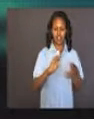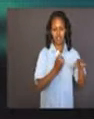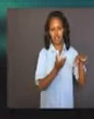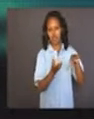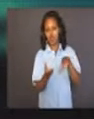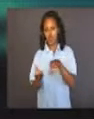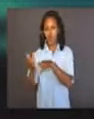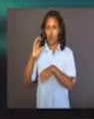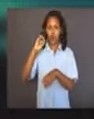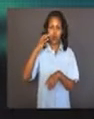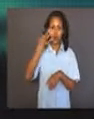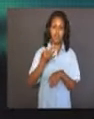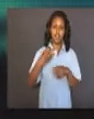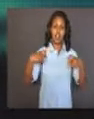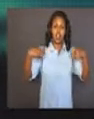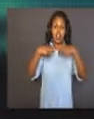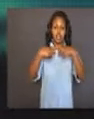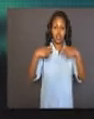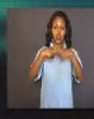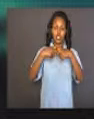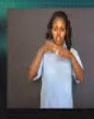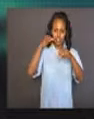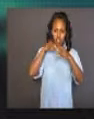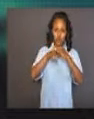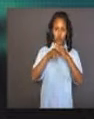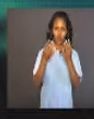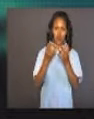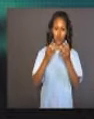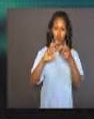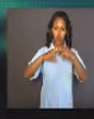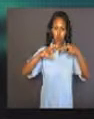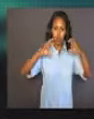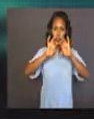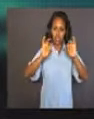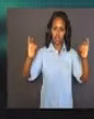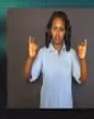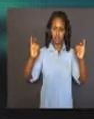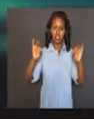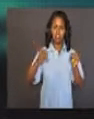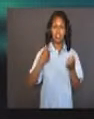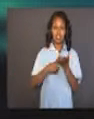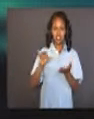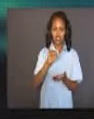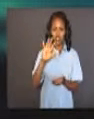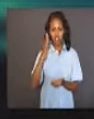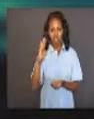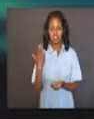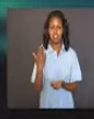flow of electrons through components such as